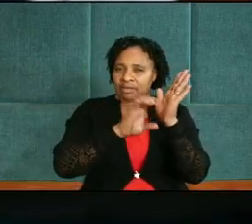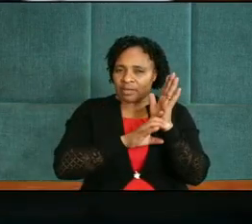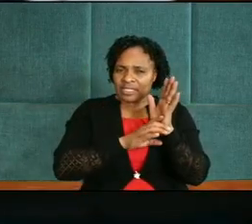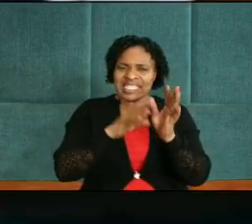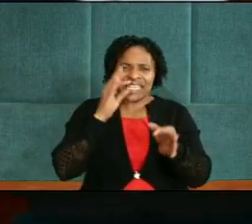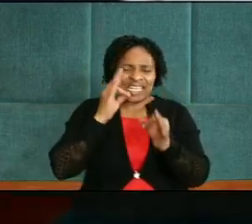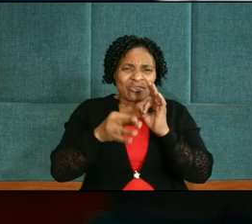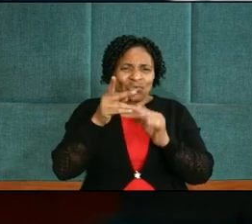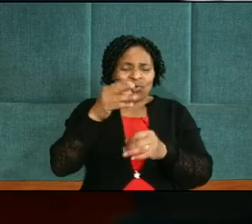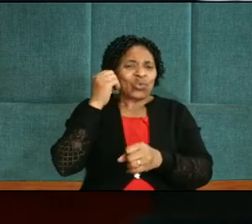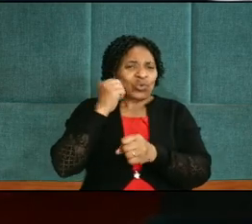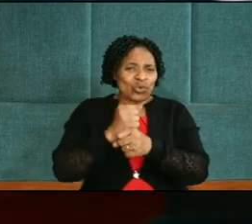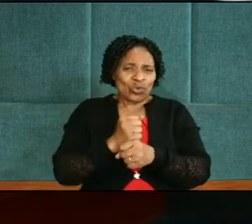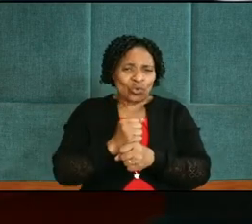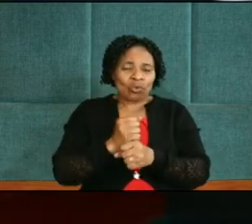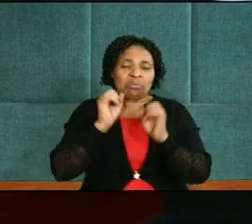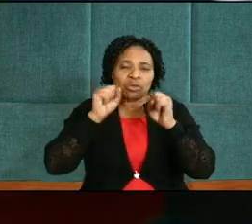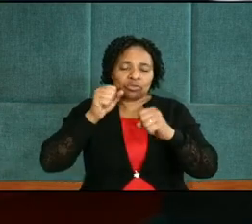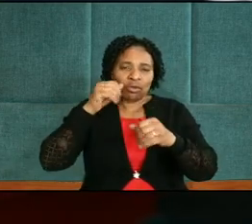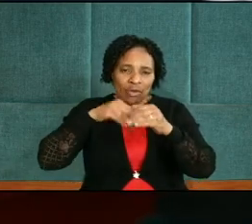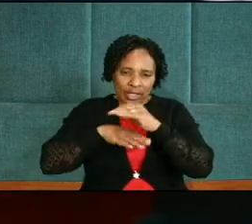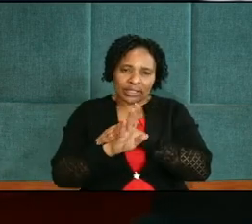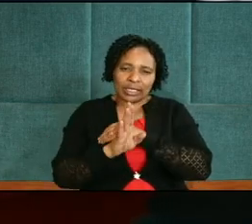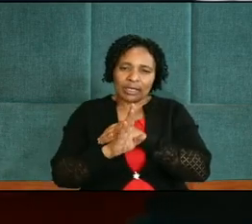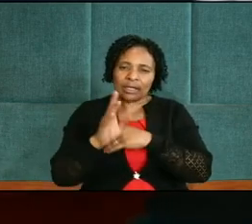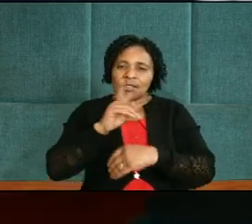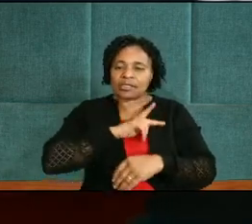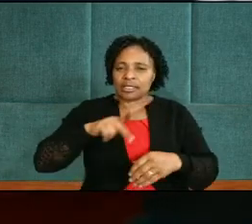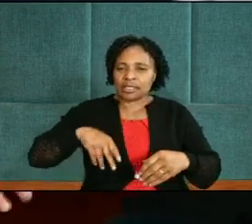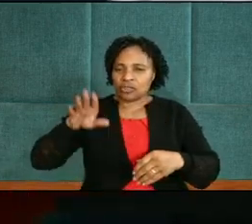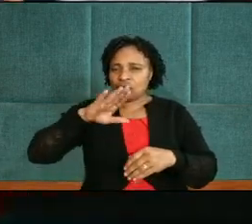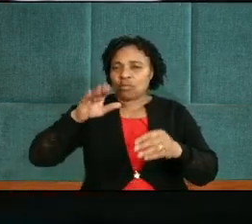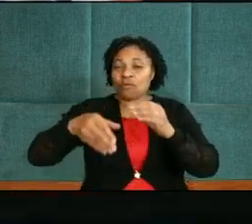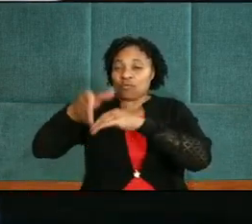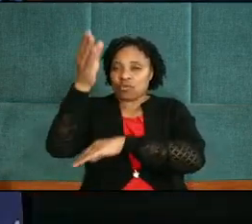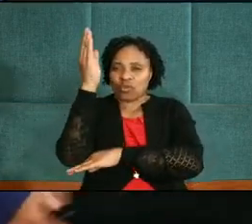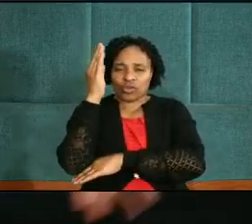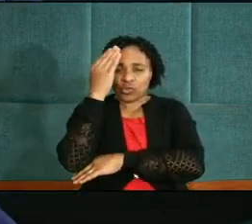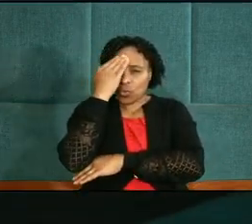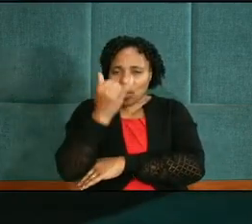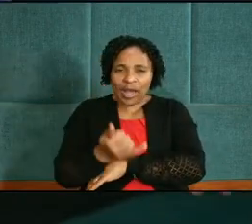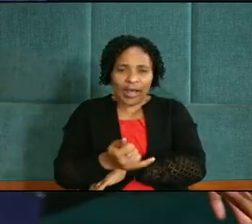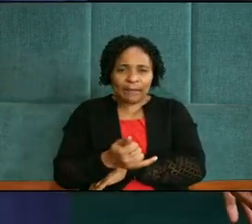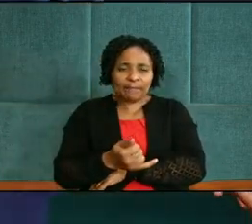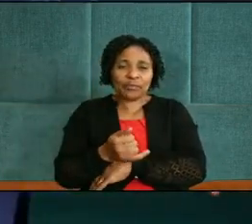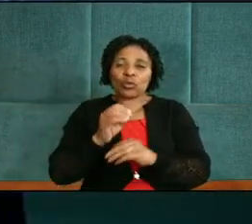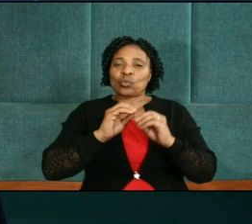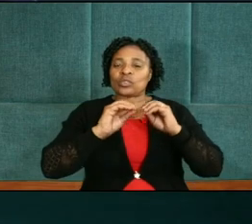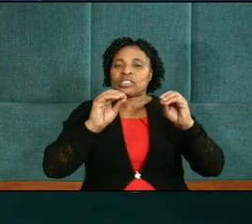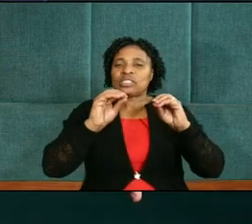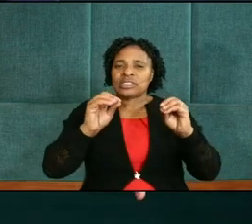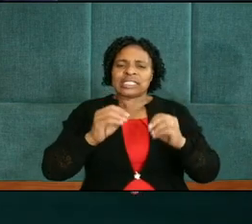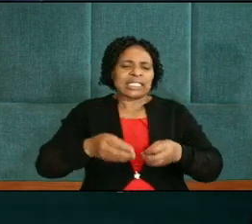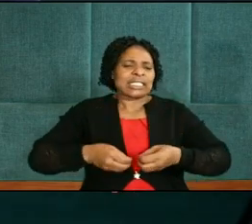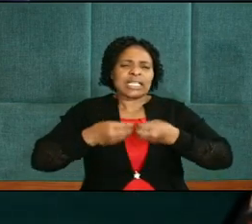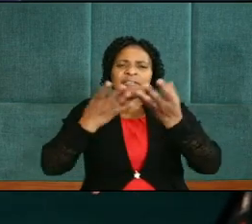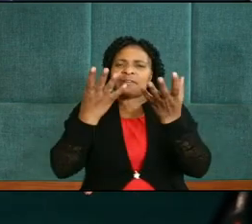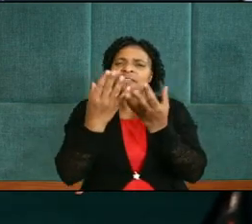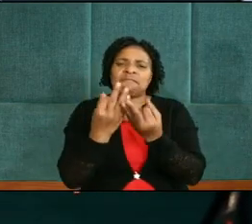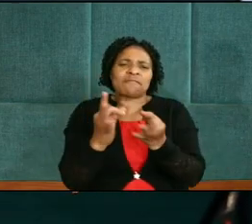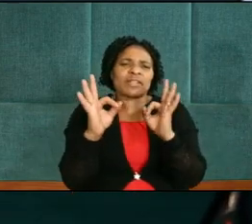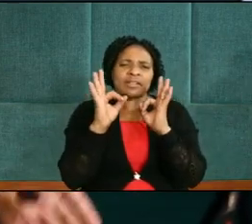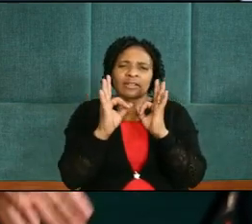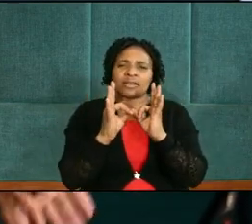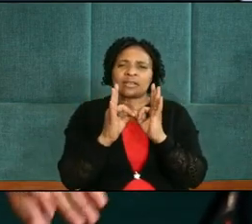you may enter the kingdom of God. Why? Because commandment keeping is not a guarantee into the kingdom. Oh,